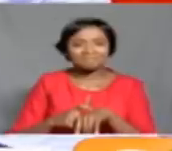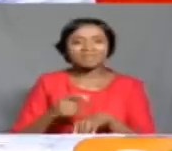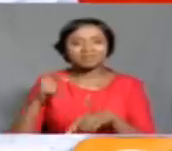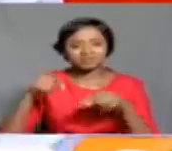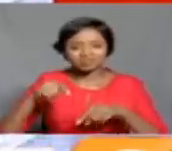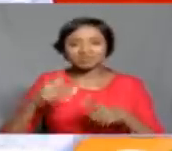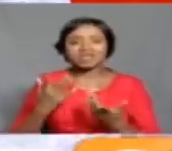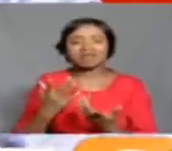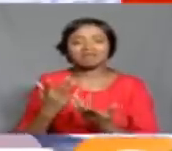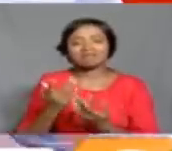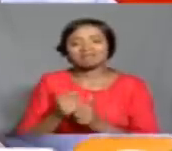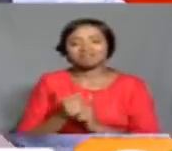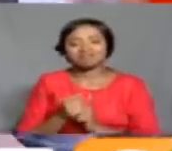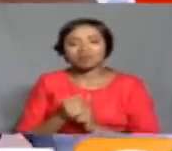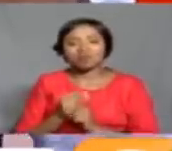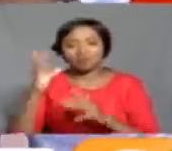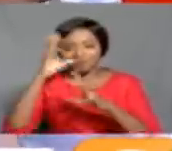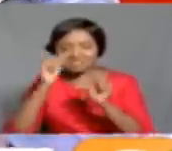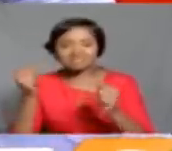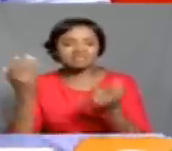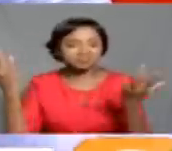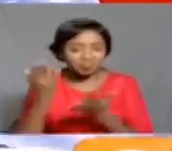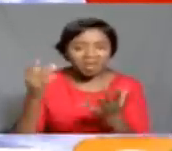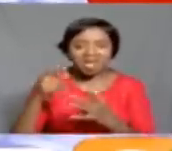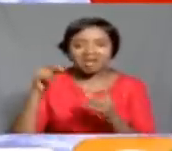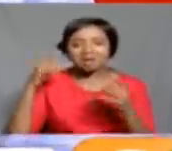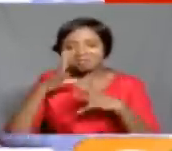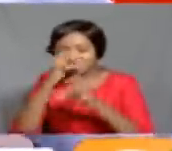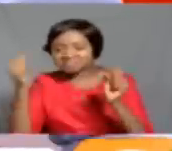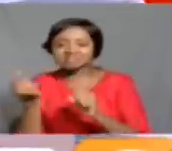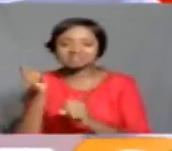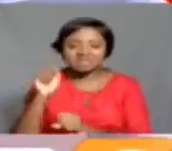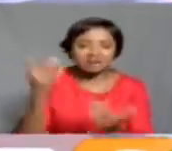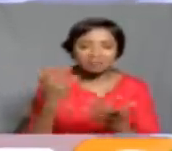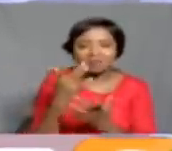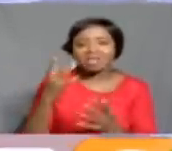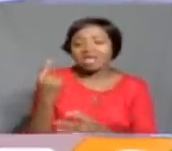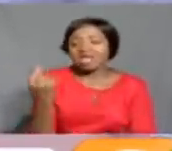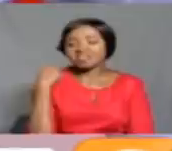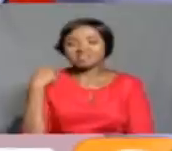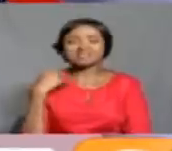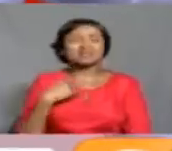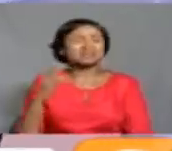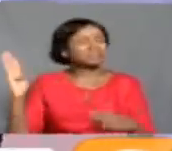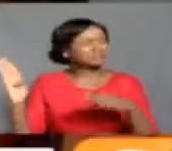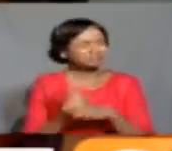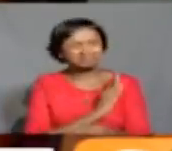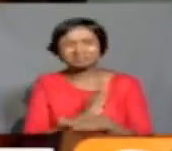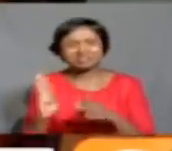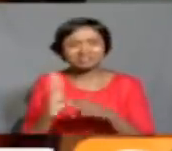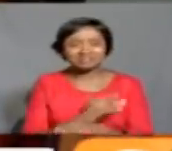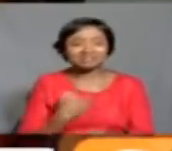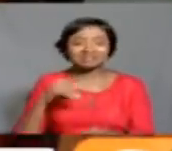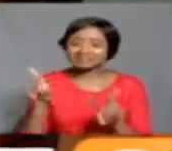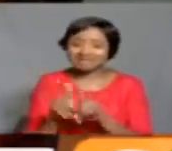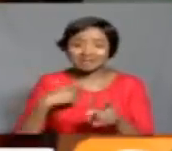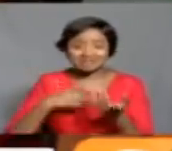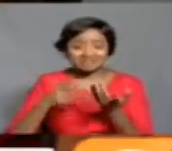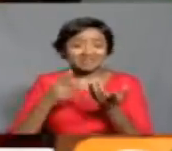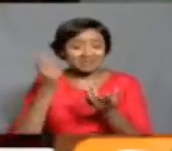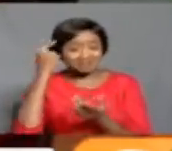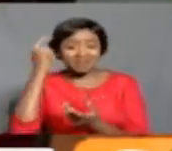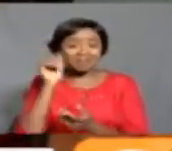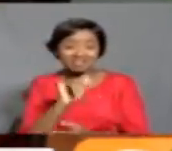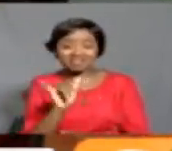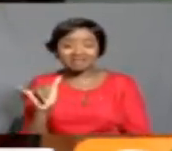Leo alikuwa. Leo ali. Udhuria, all na those. Jana alikuwa na shughuli nyingi. I read those things on radio, so did. I know